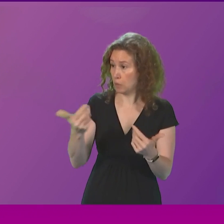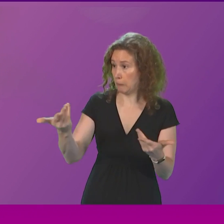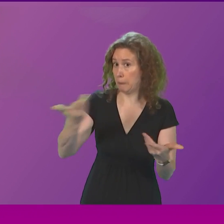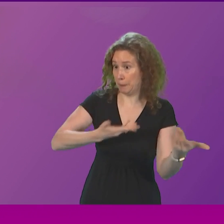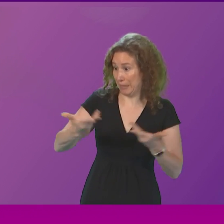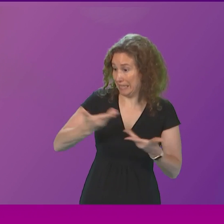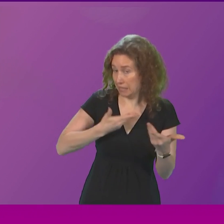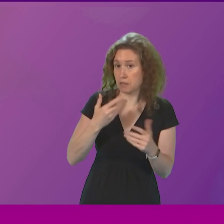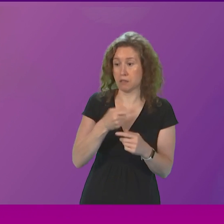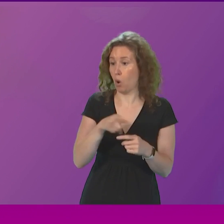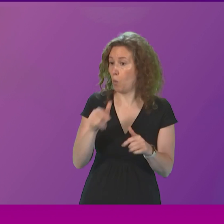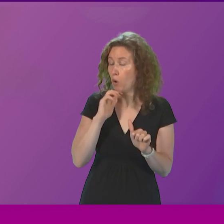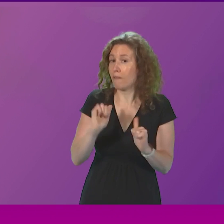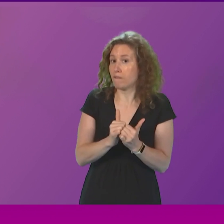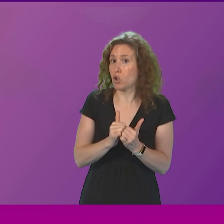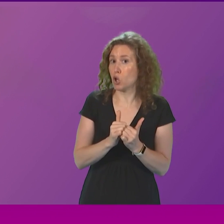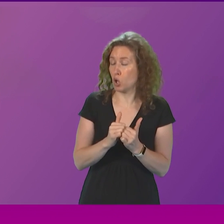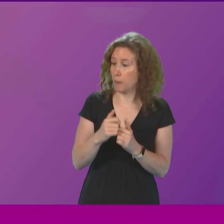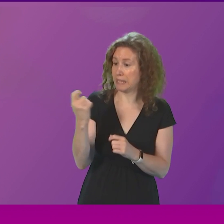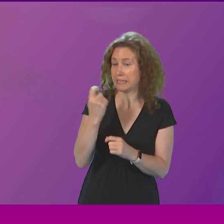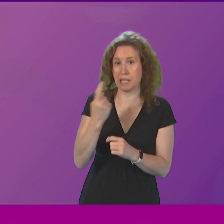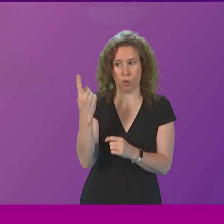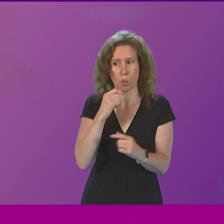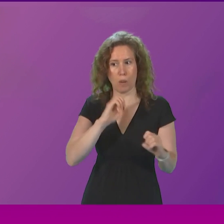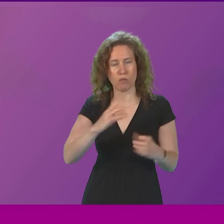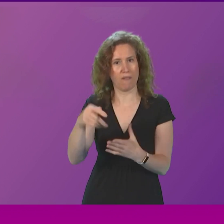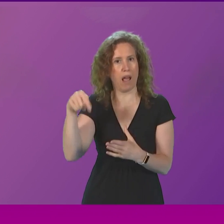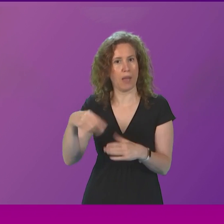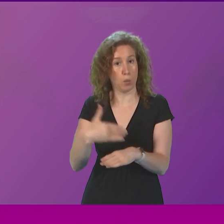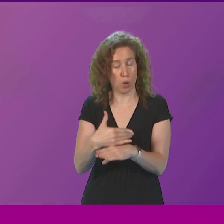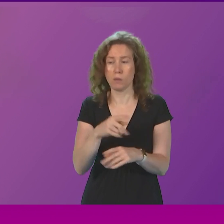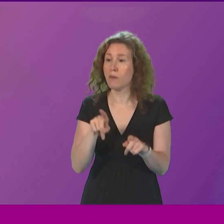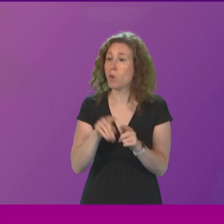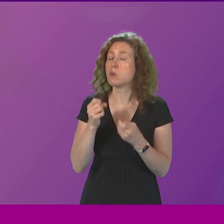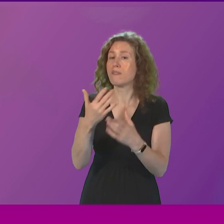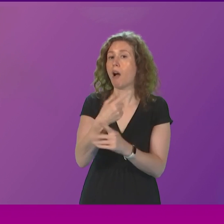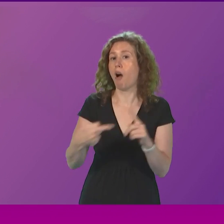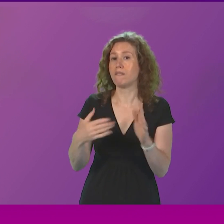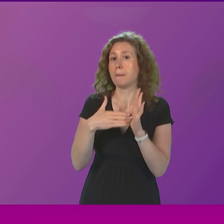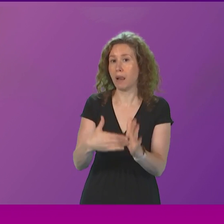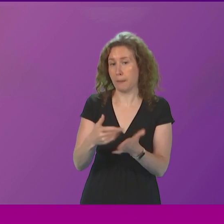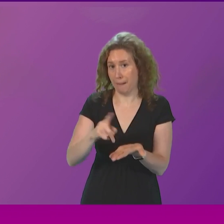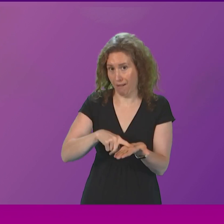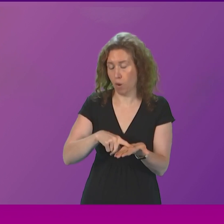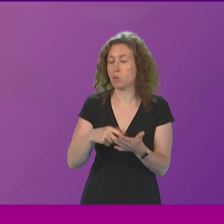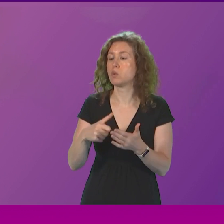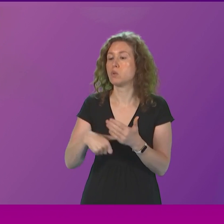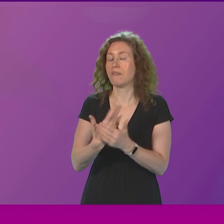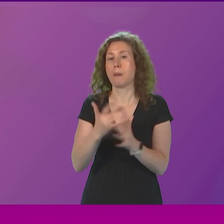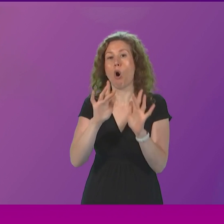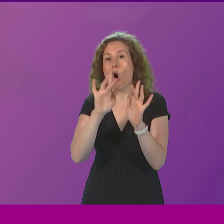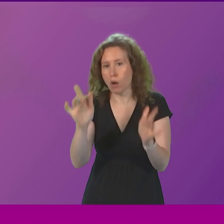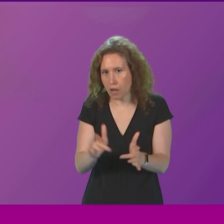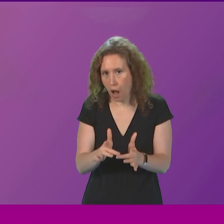those successfully in the coming weeks. But also, we've also provided £500,000 to support the development of an online